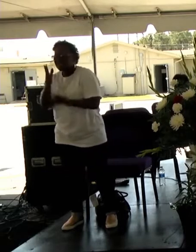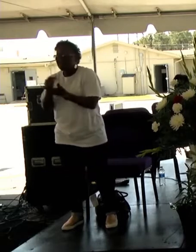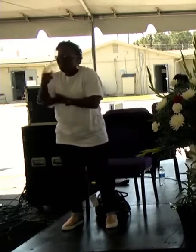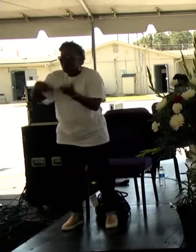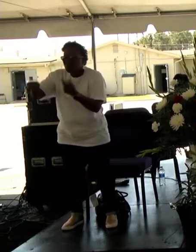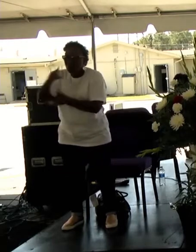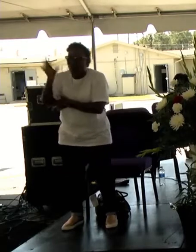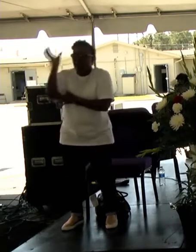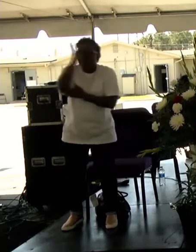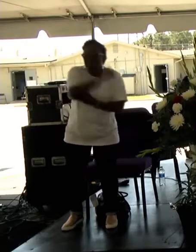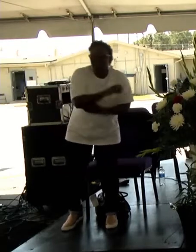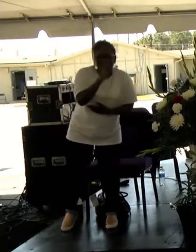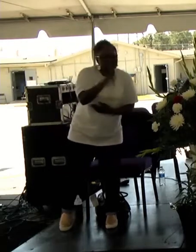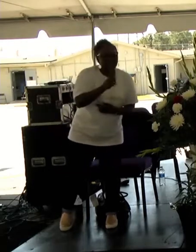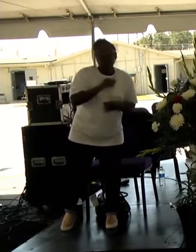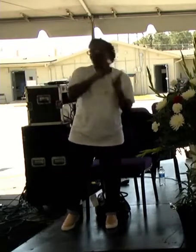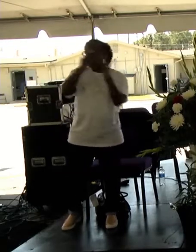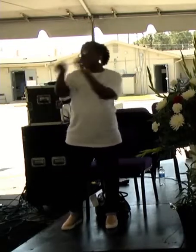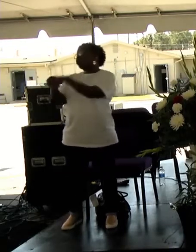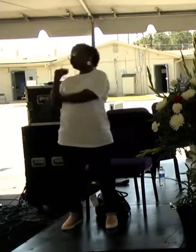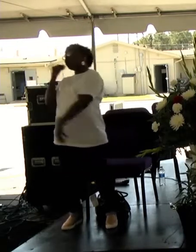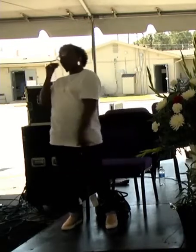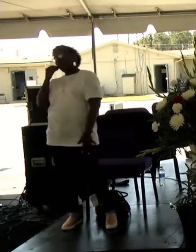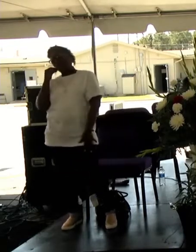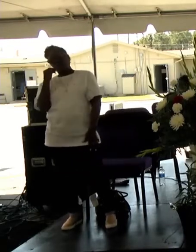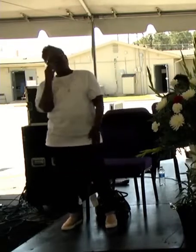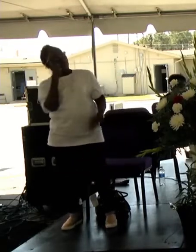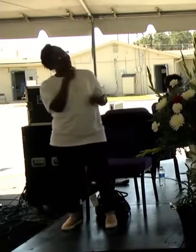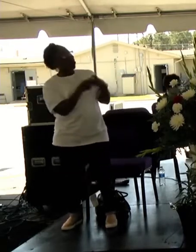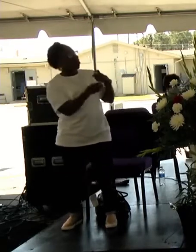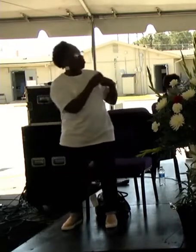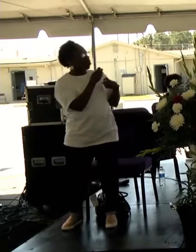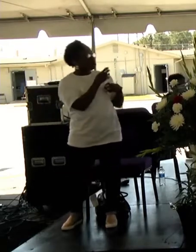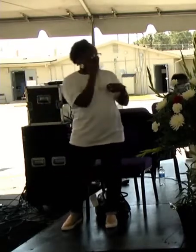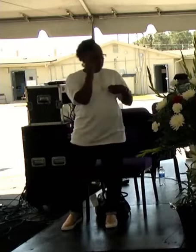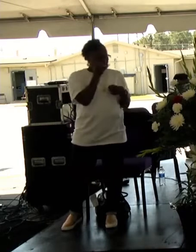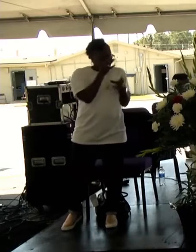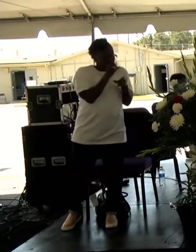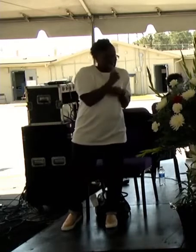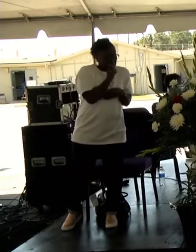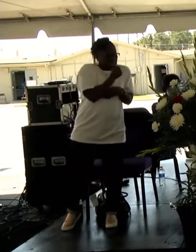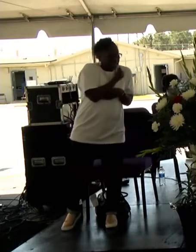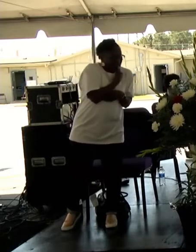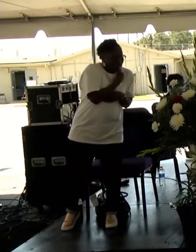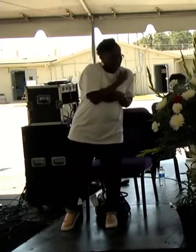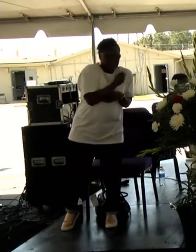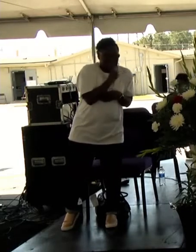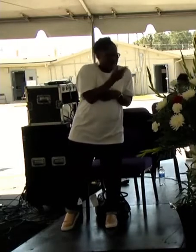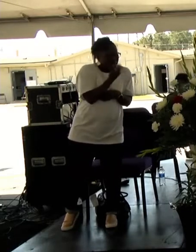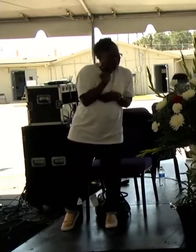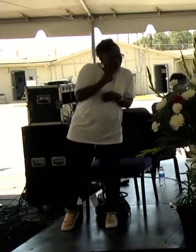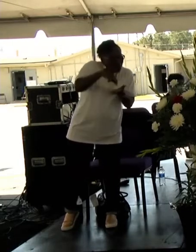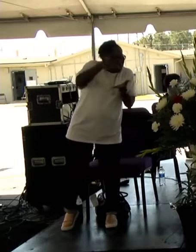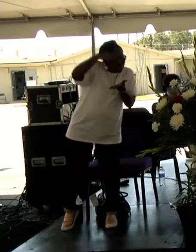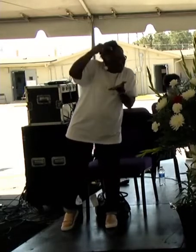y'all missed that. I'm about to go to the house. See, because the problem is, if I get the suffering and I don't have his resurrection,